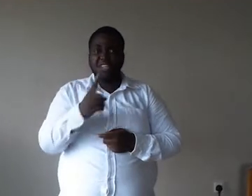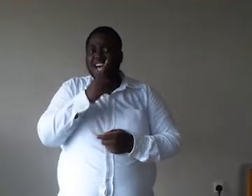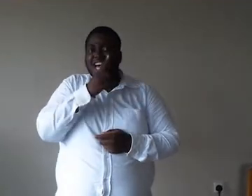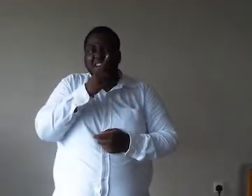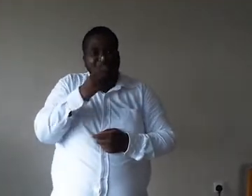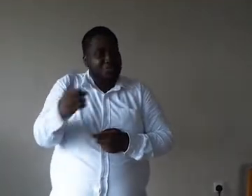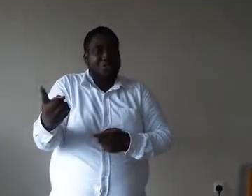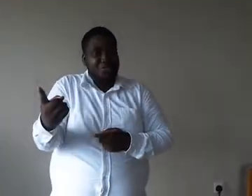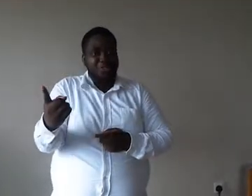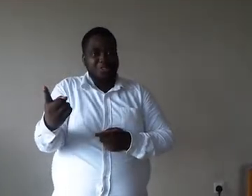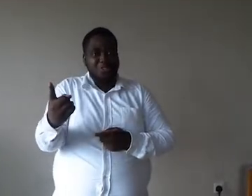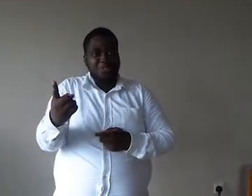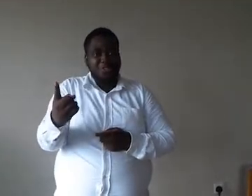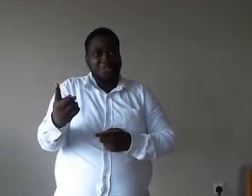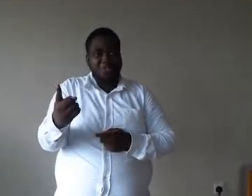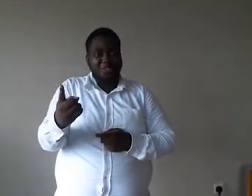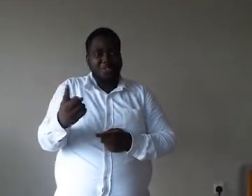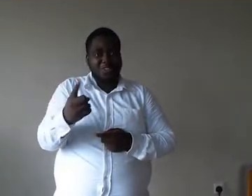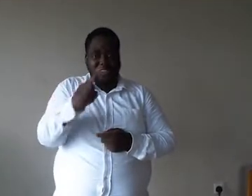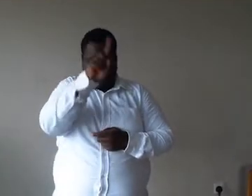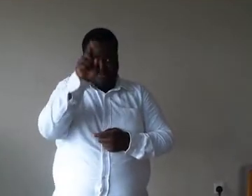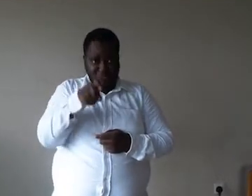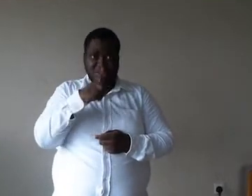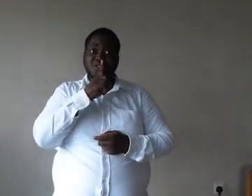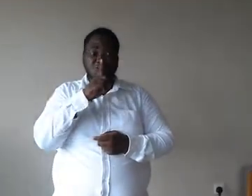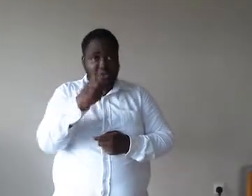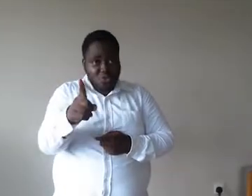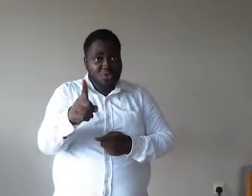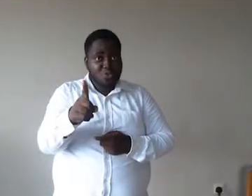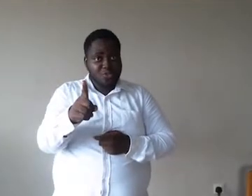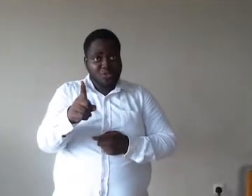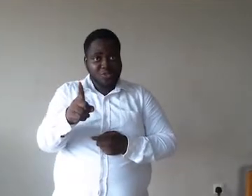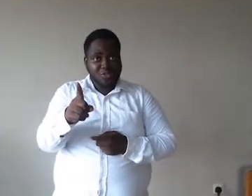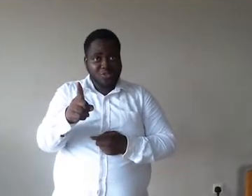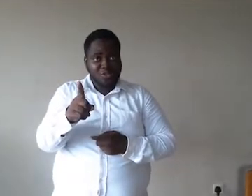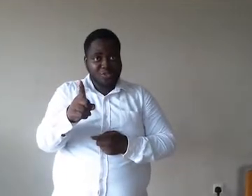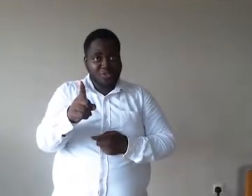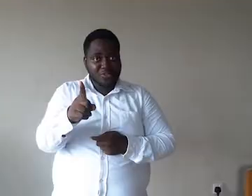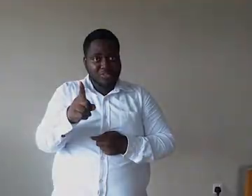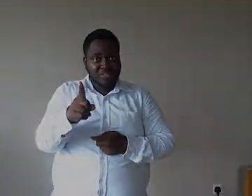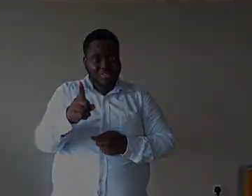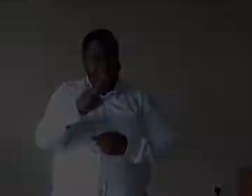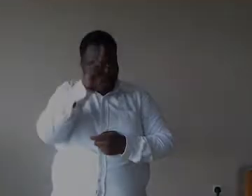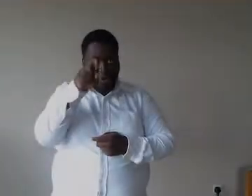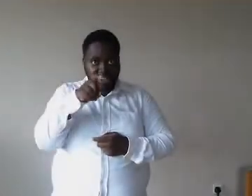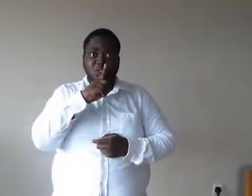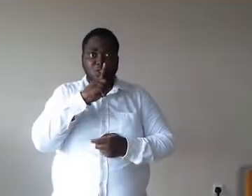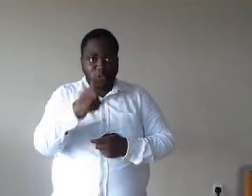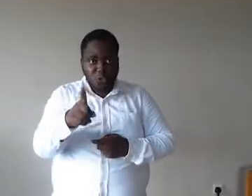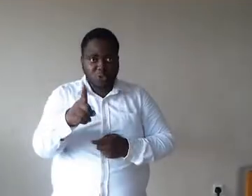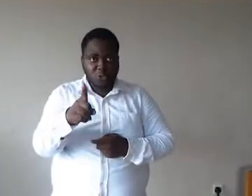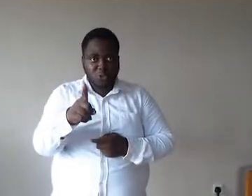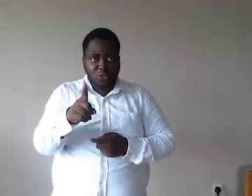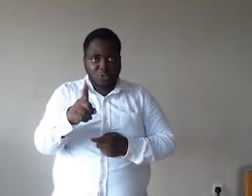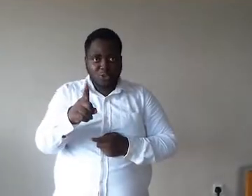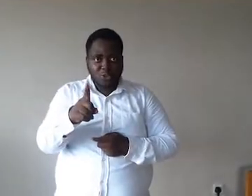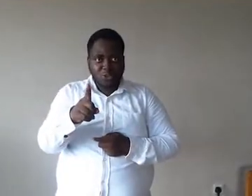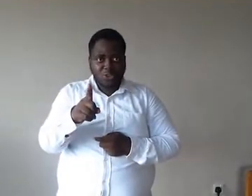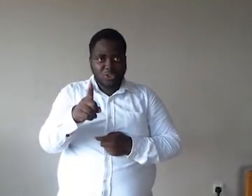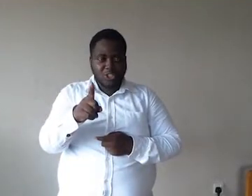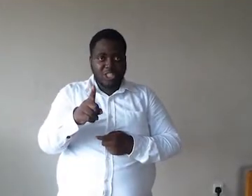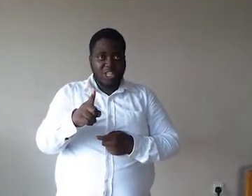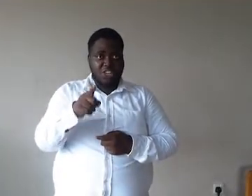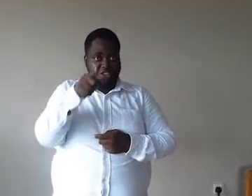that true? Can the Bible be understood? Or the Bible, can it not be understood? Let the Bible answer itself. In